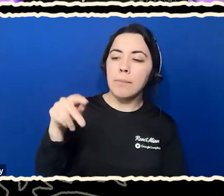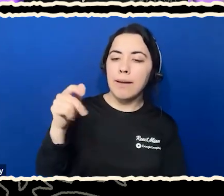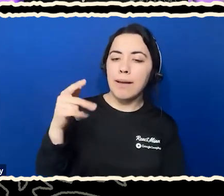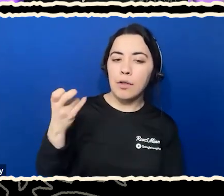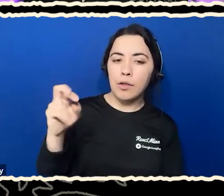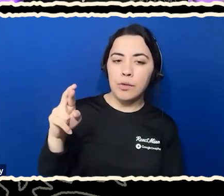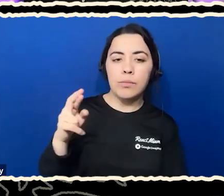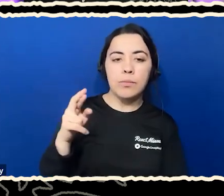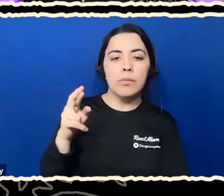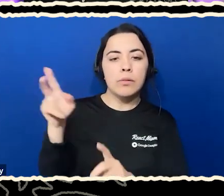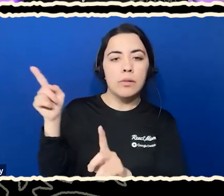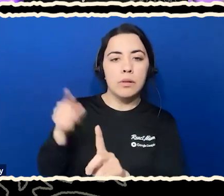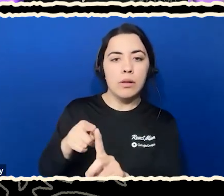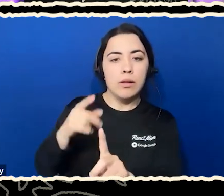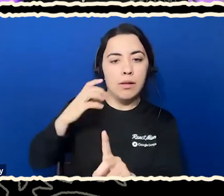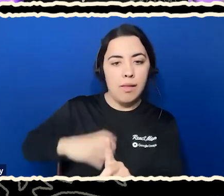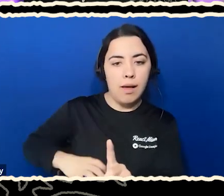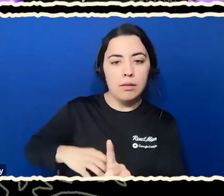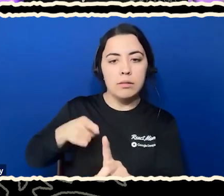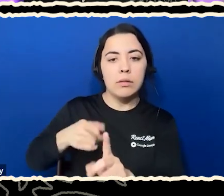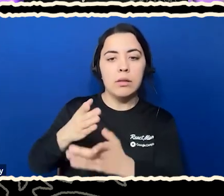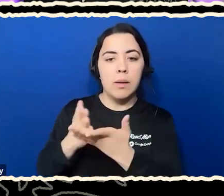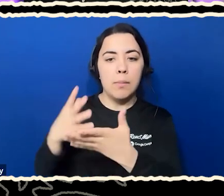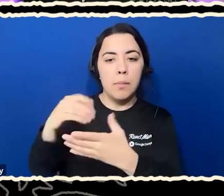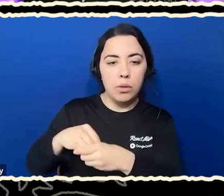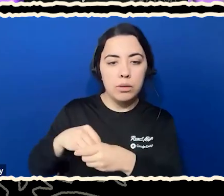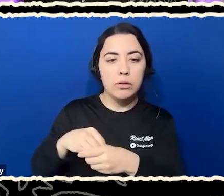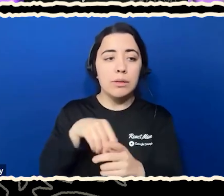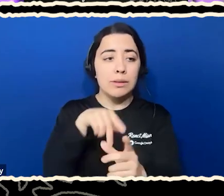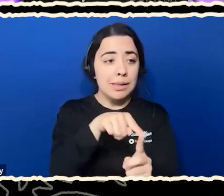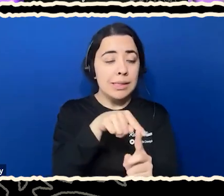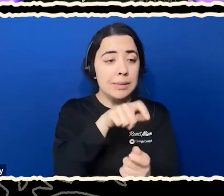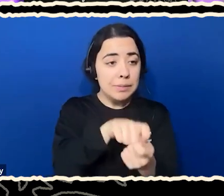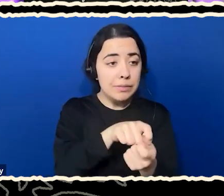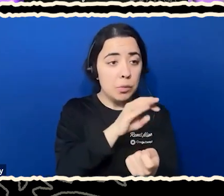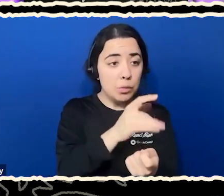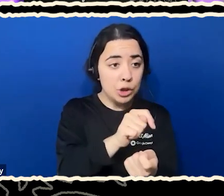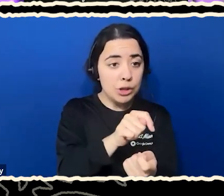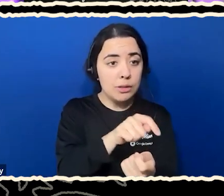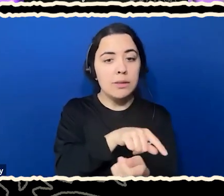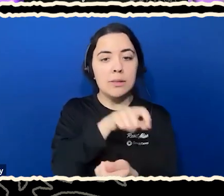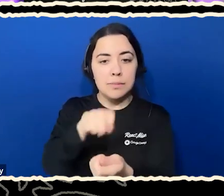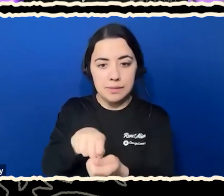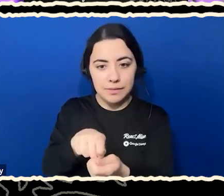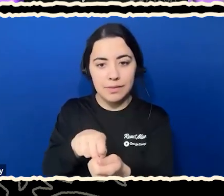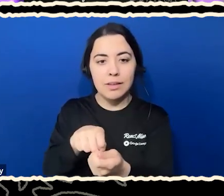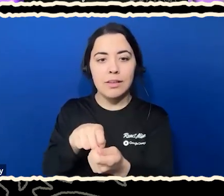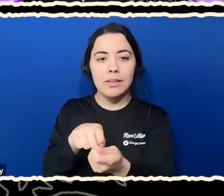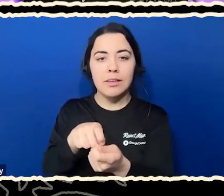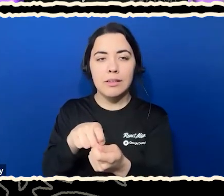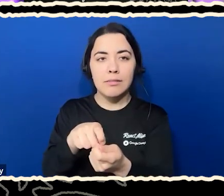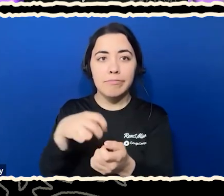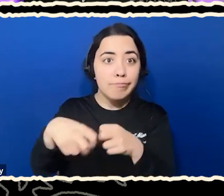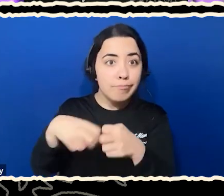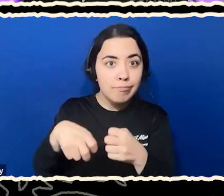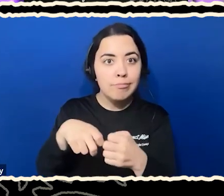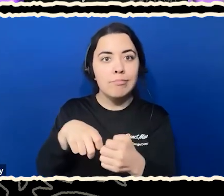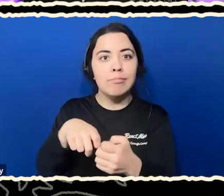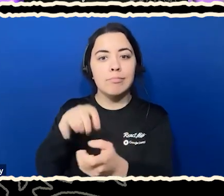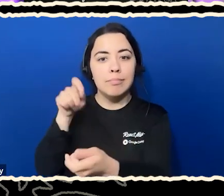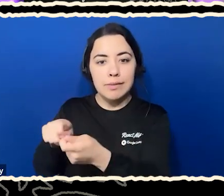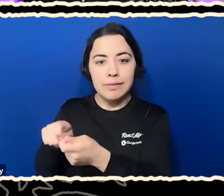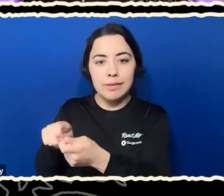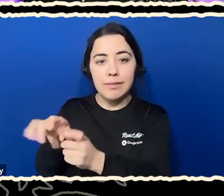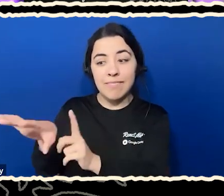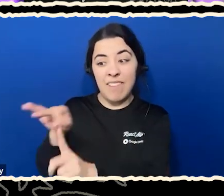It's basically just saying, here's the widget, here are the arguments, go find it. It basically acts like a pointer. And under the